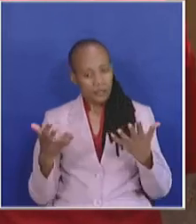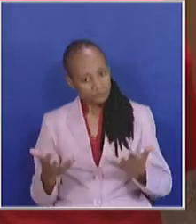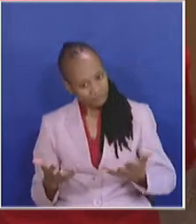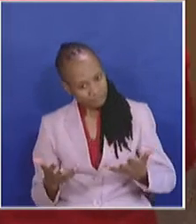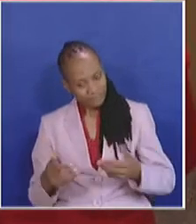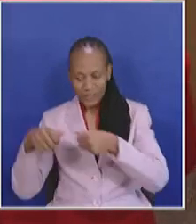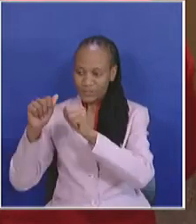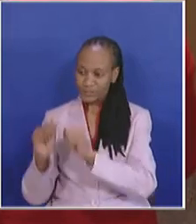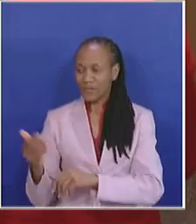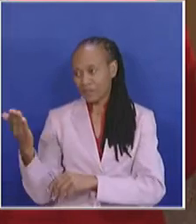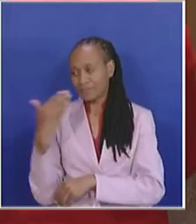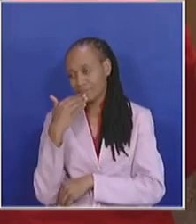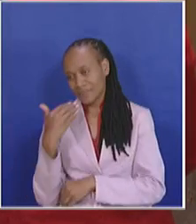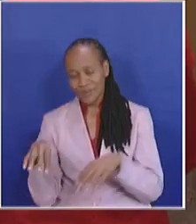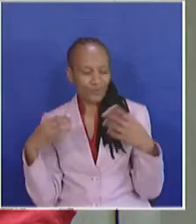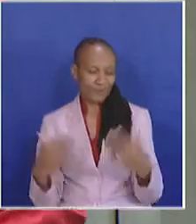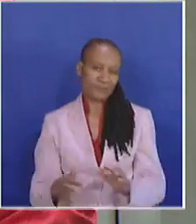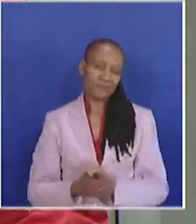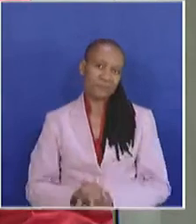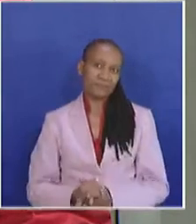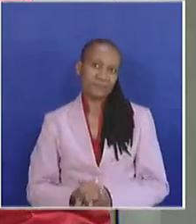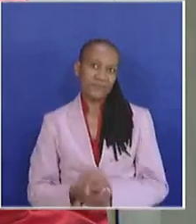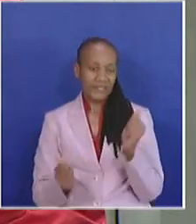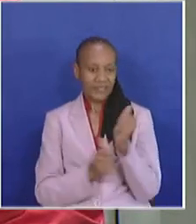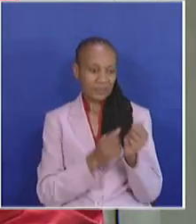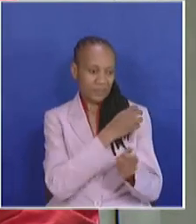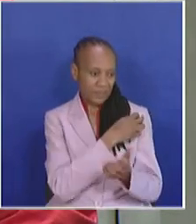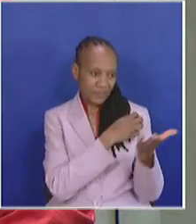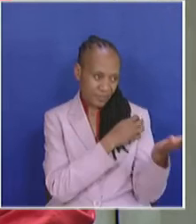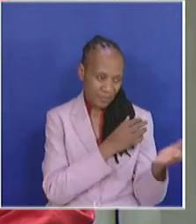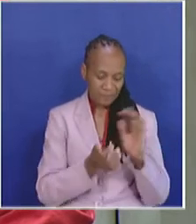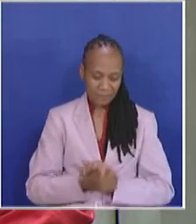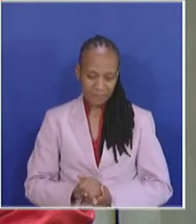Honorable Chairperson, thank you very much. The Deputy Minister,